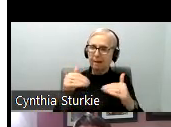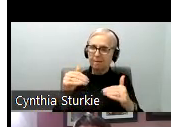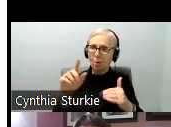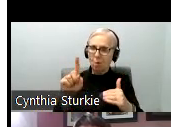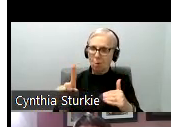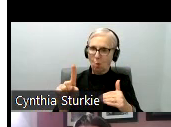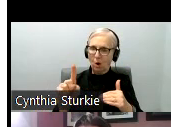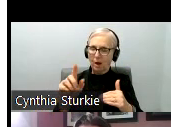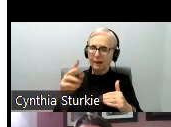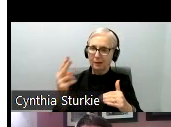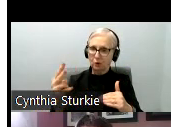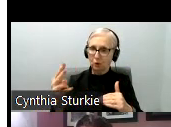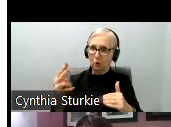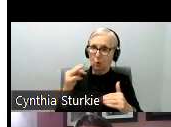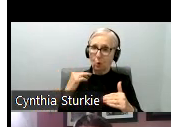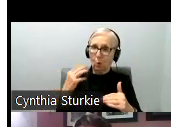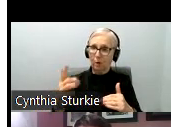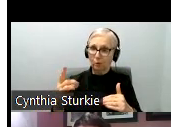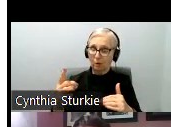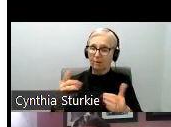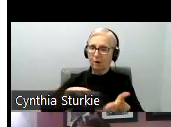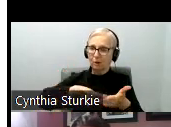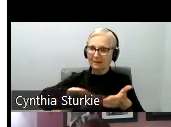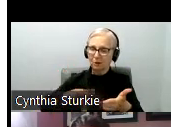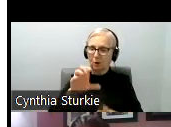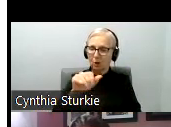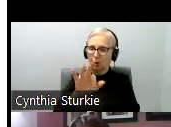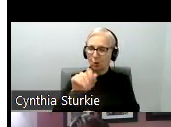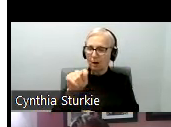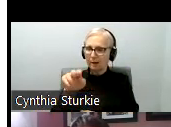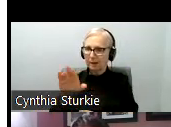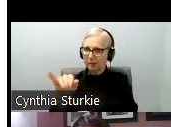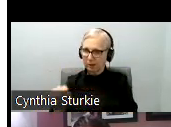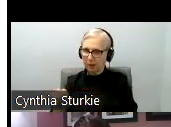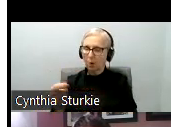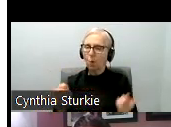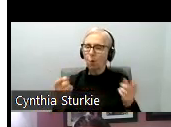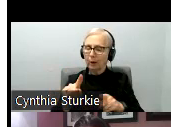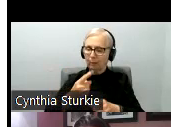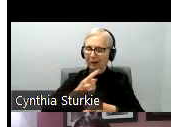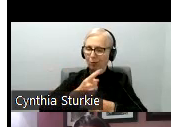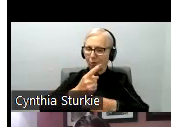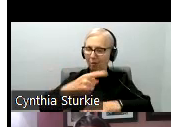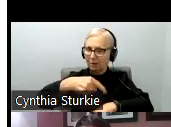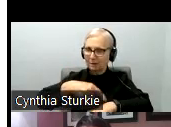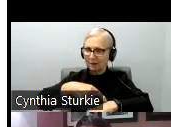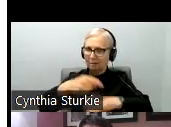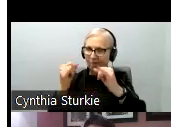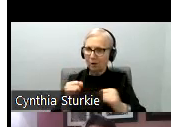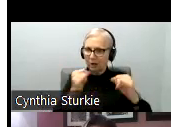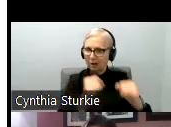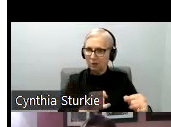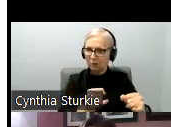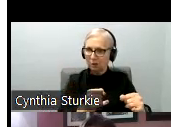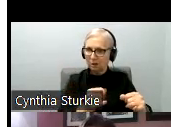2 withdrawal management, there is some discharge criteria for consideration of when it would be appropriate for an individual to move